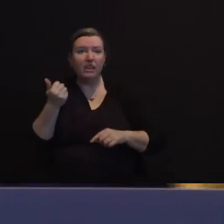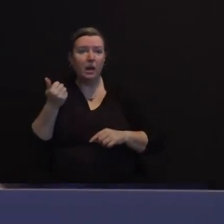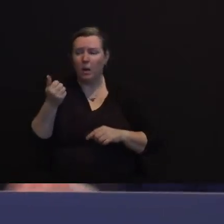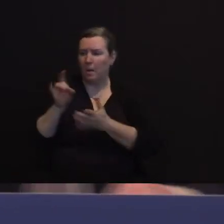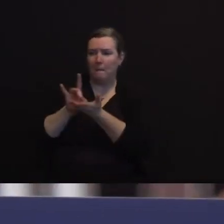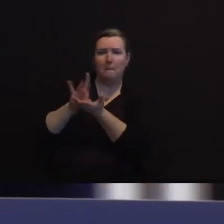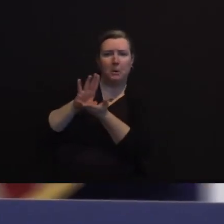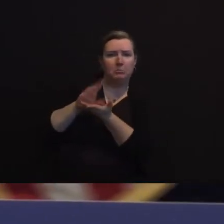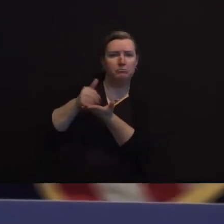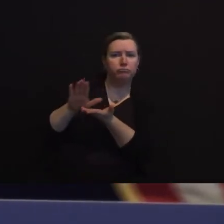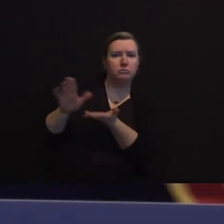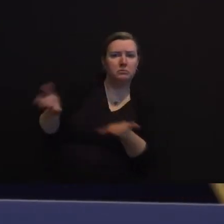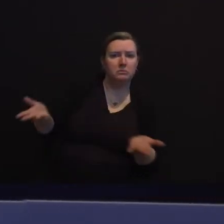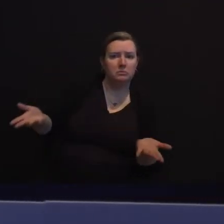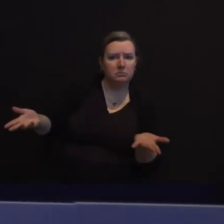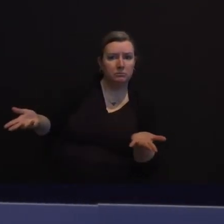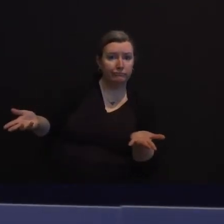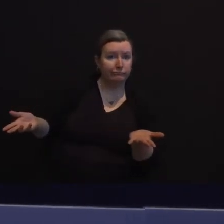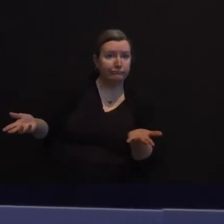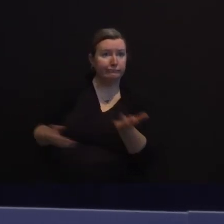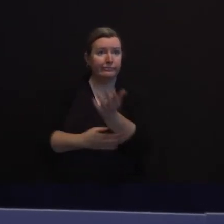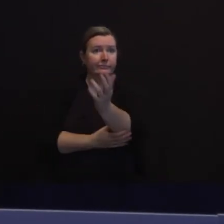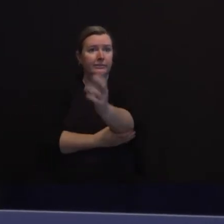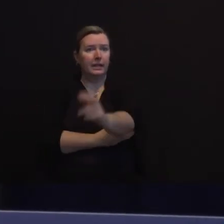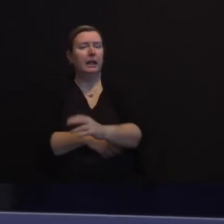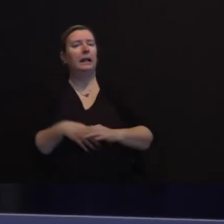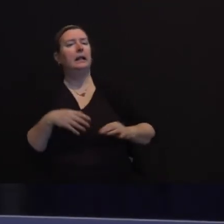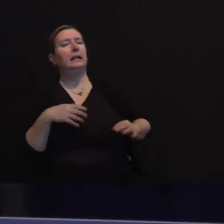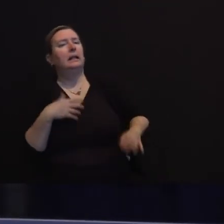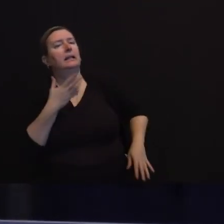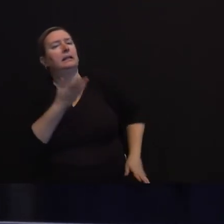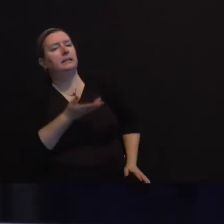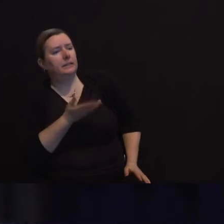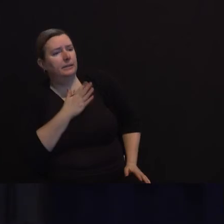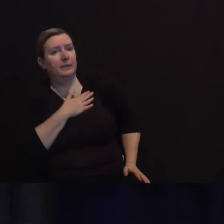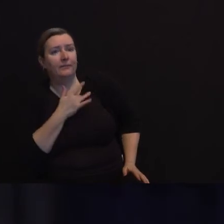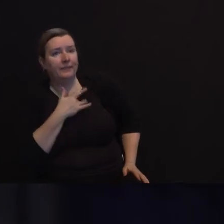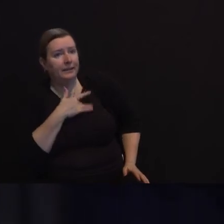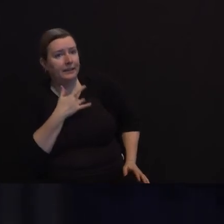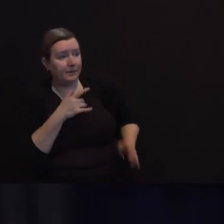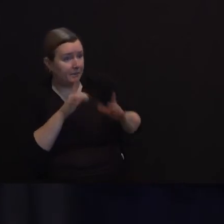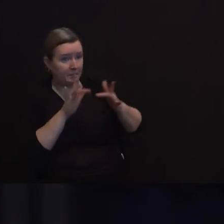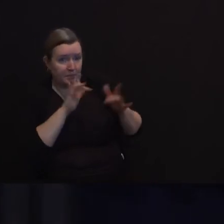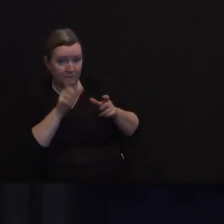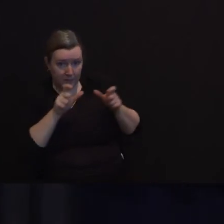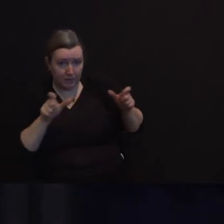that go through their systems and make an appointment, and they get an appointment, will get a vaccine.